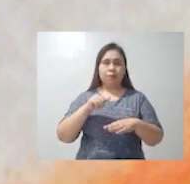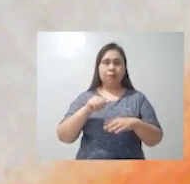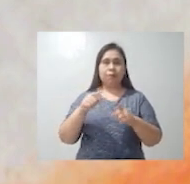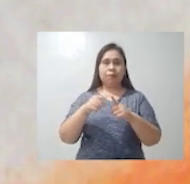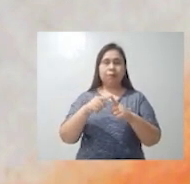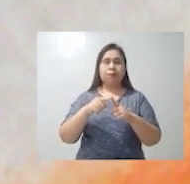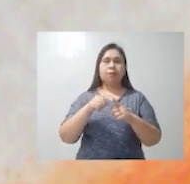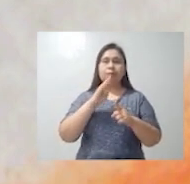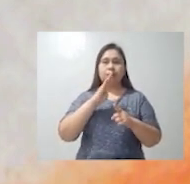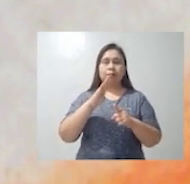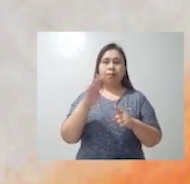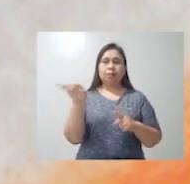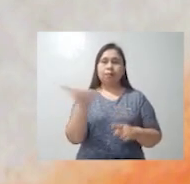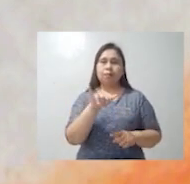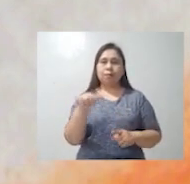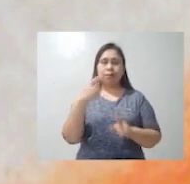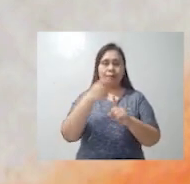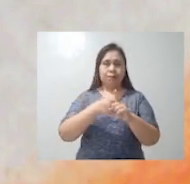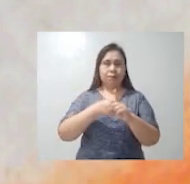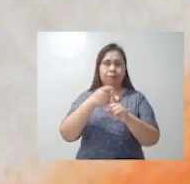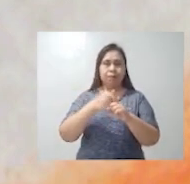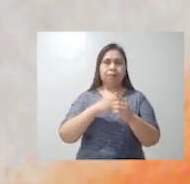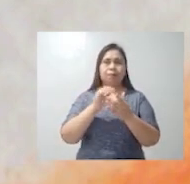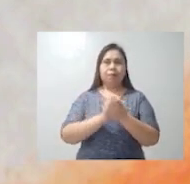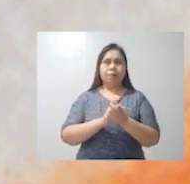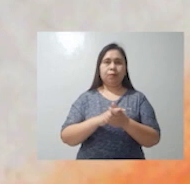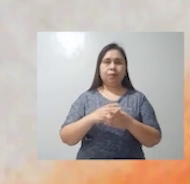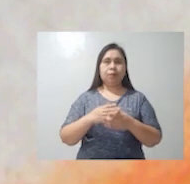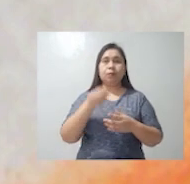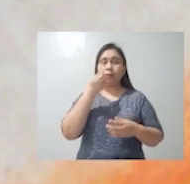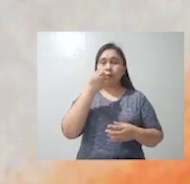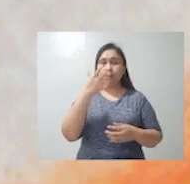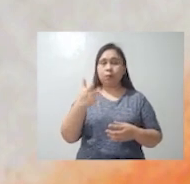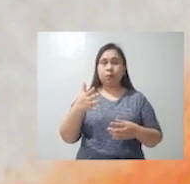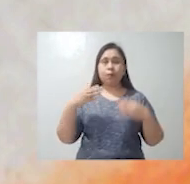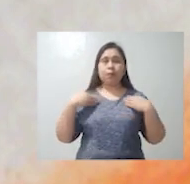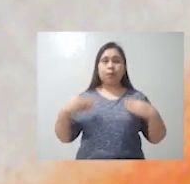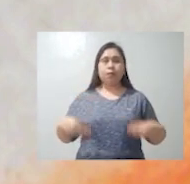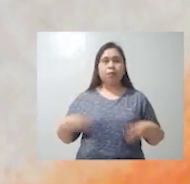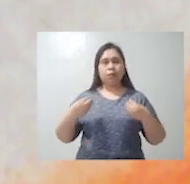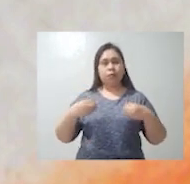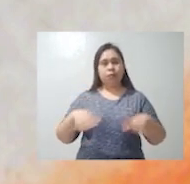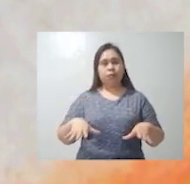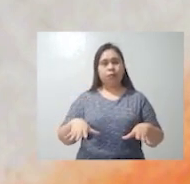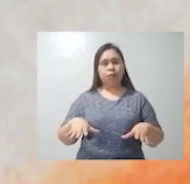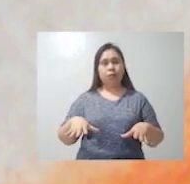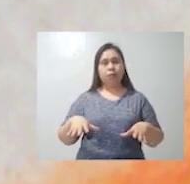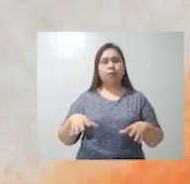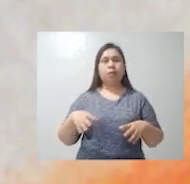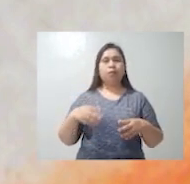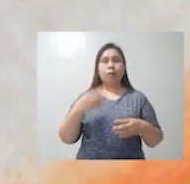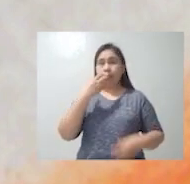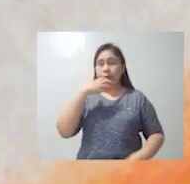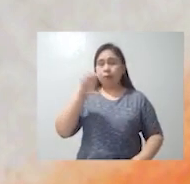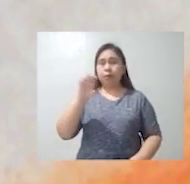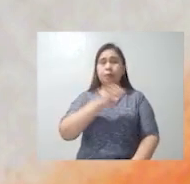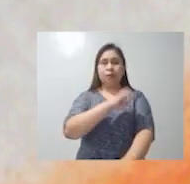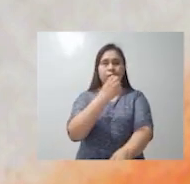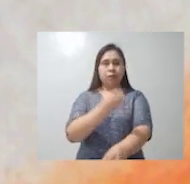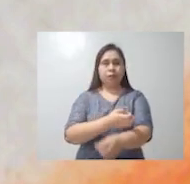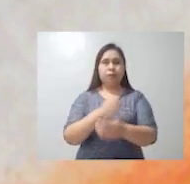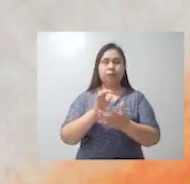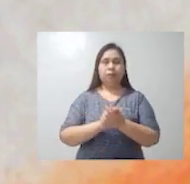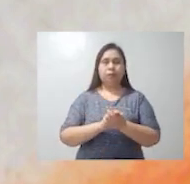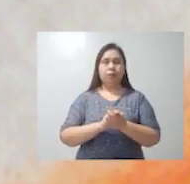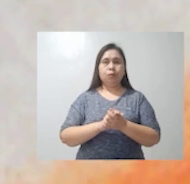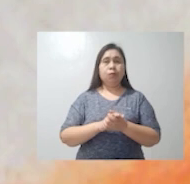temperature. In the process, the warmer body loses a quantity of heat energy, while the cooler body